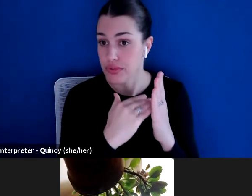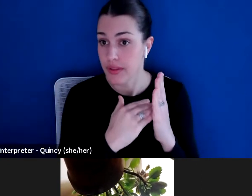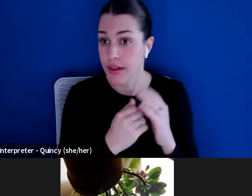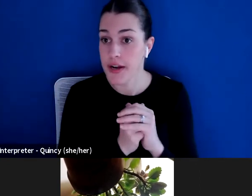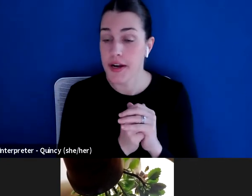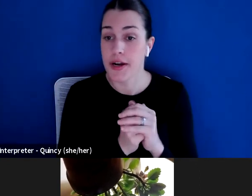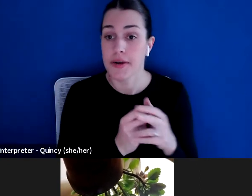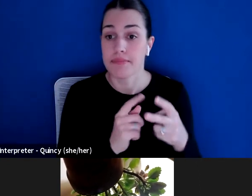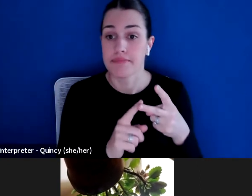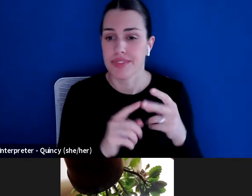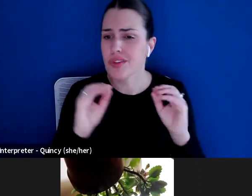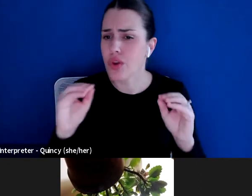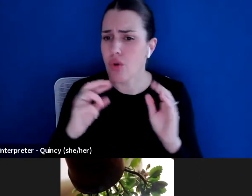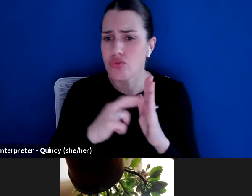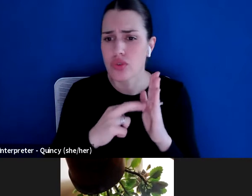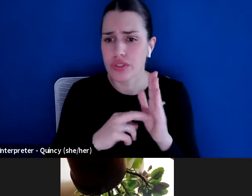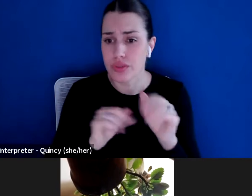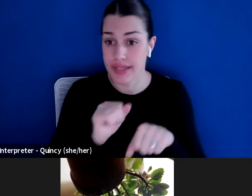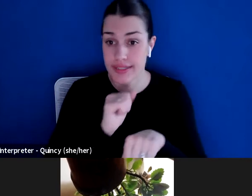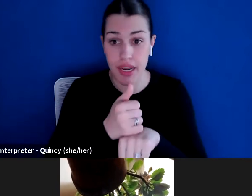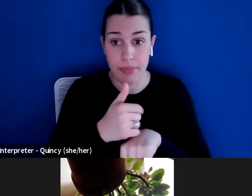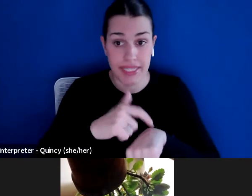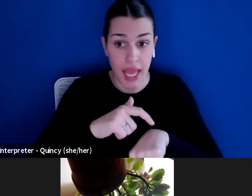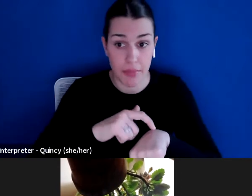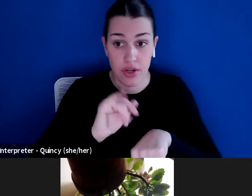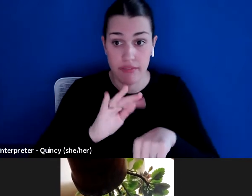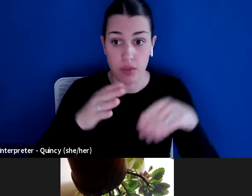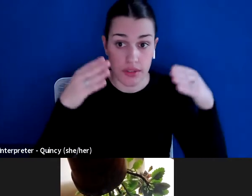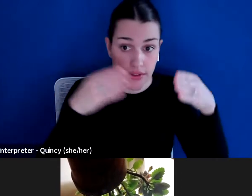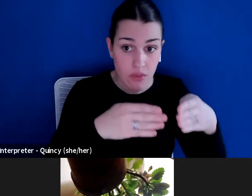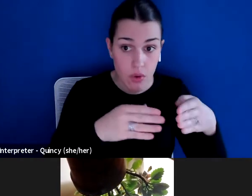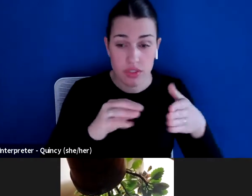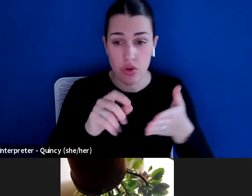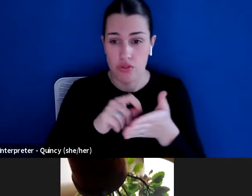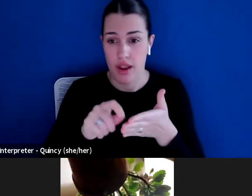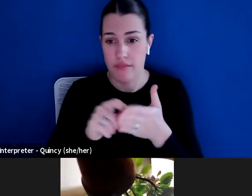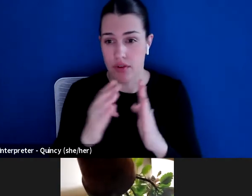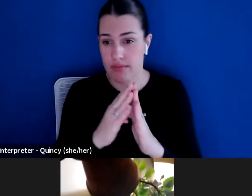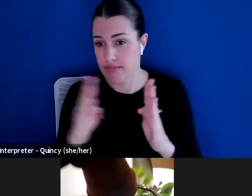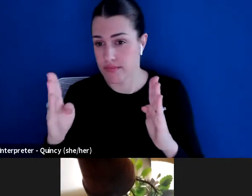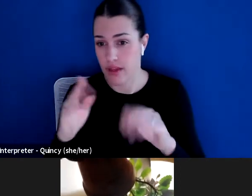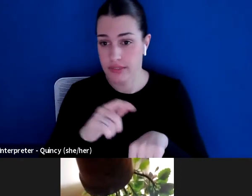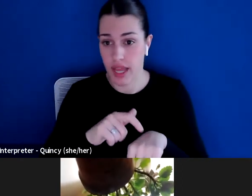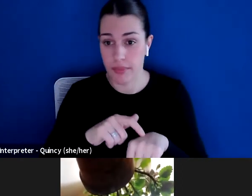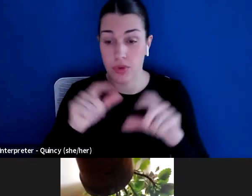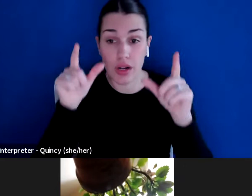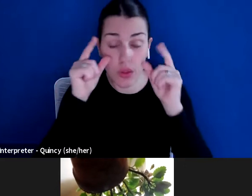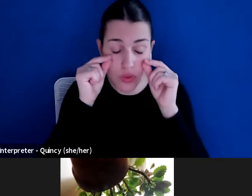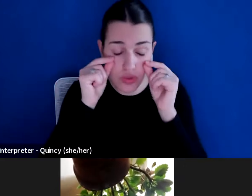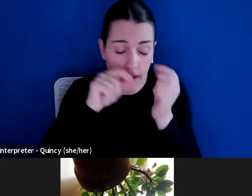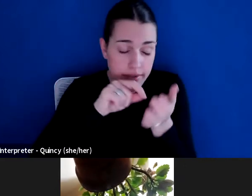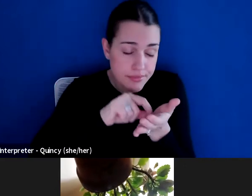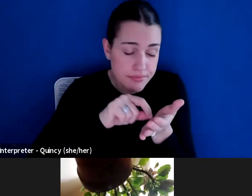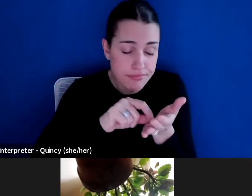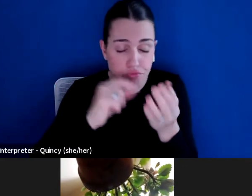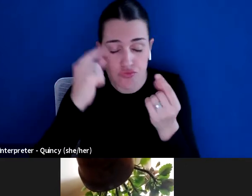There's, no rules. You can set a timer if you do want to stay focused or write for a certain amount of time. You can even close your eyes and reflect. There's a lot of different